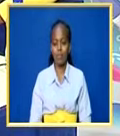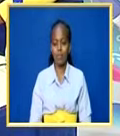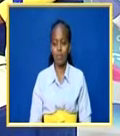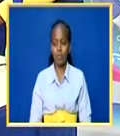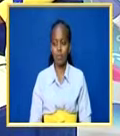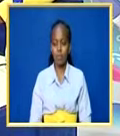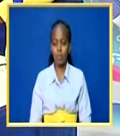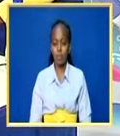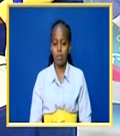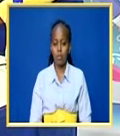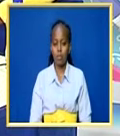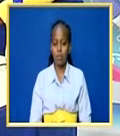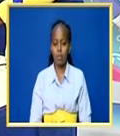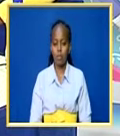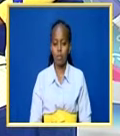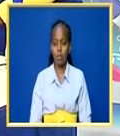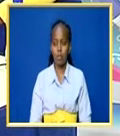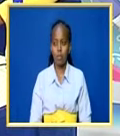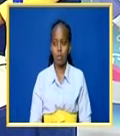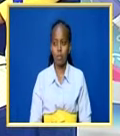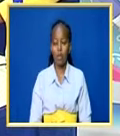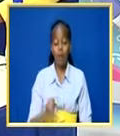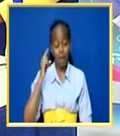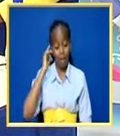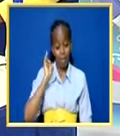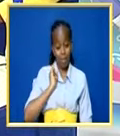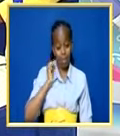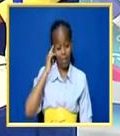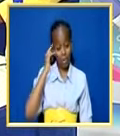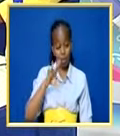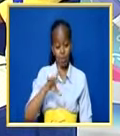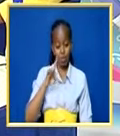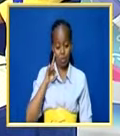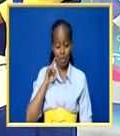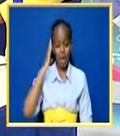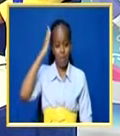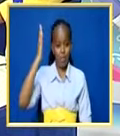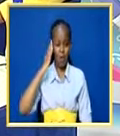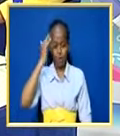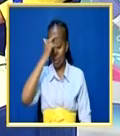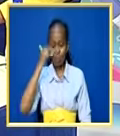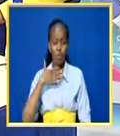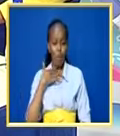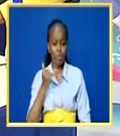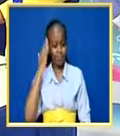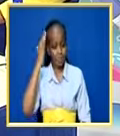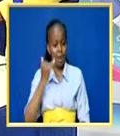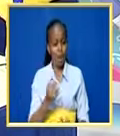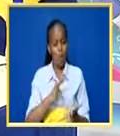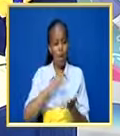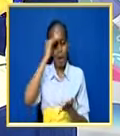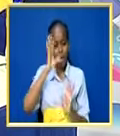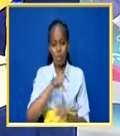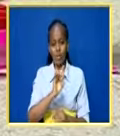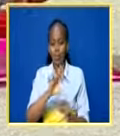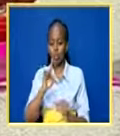Okay. Like I said, my aunt's... Now, I think you've chosen the comb because you really wanted to comb your hair. I really did. So, Lana, what have you chosen back